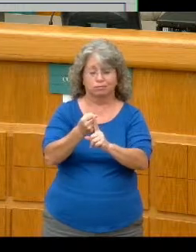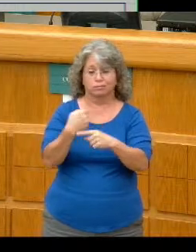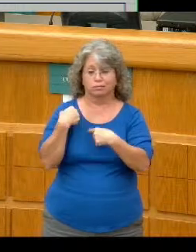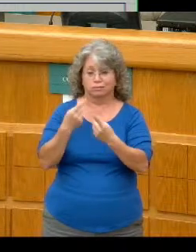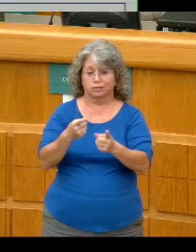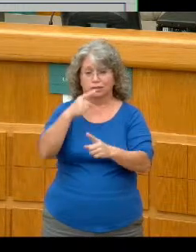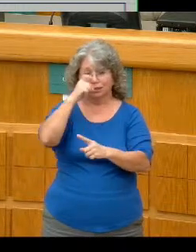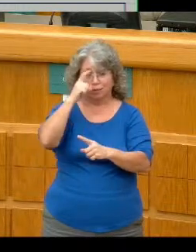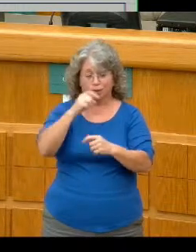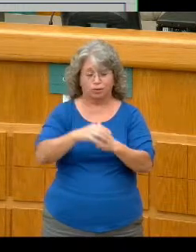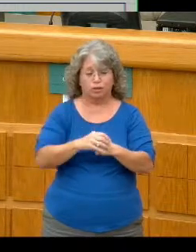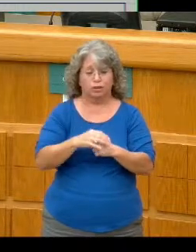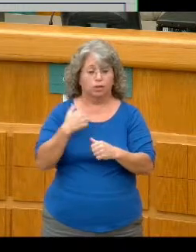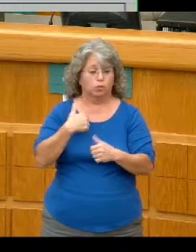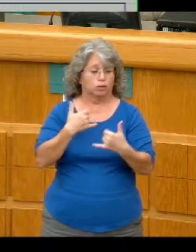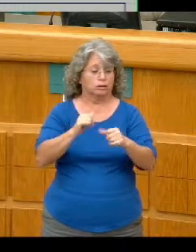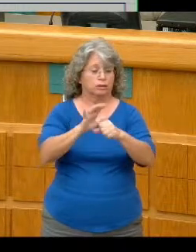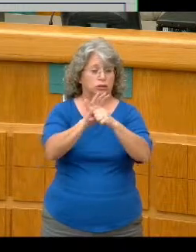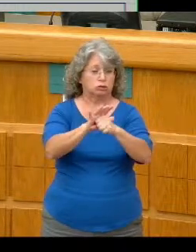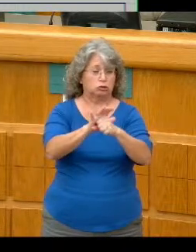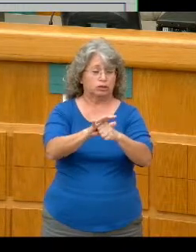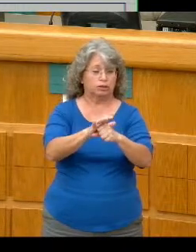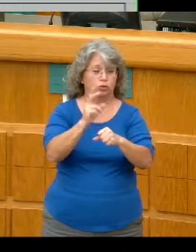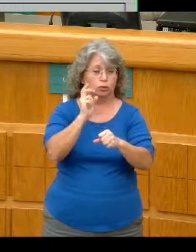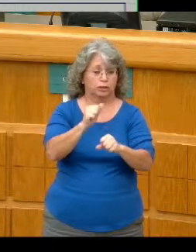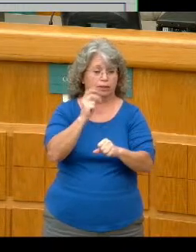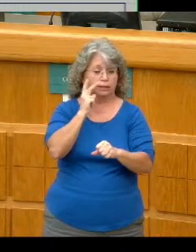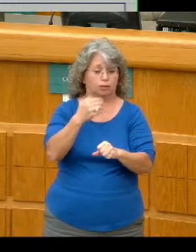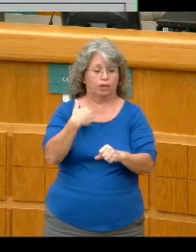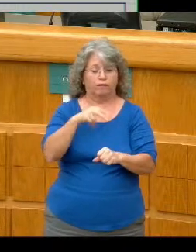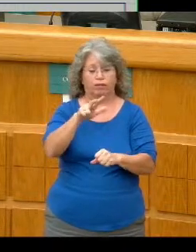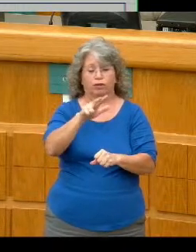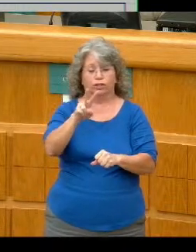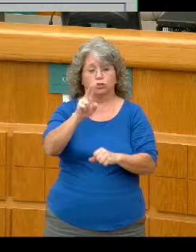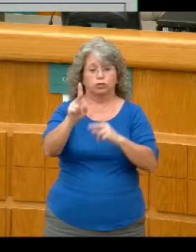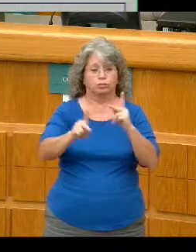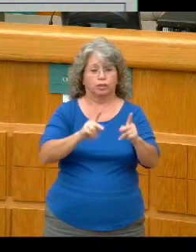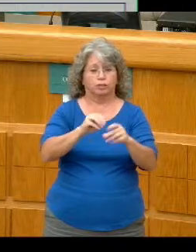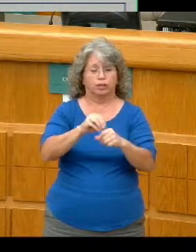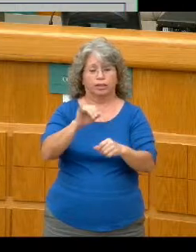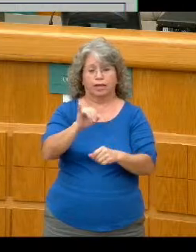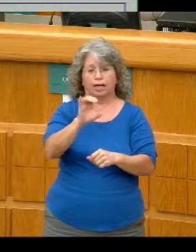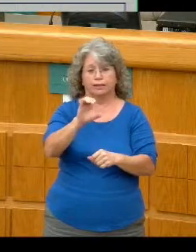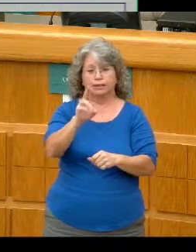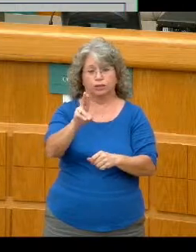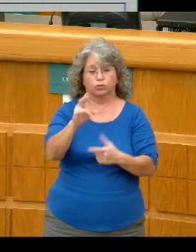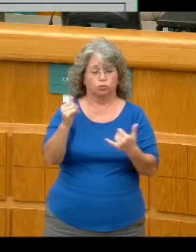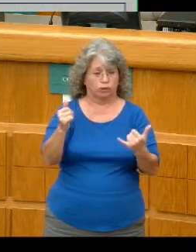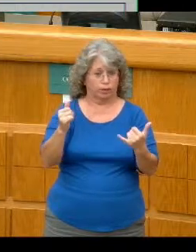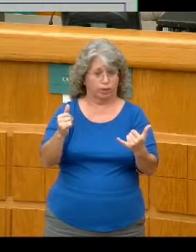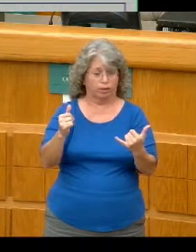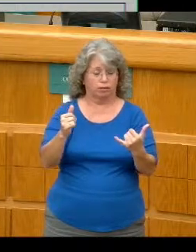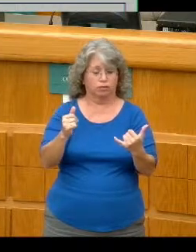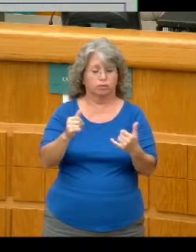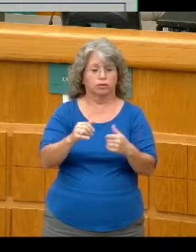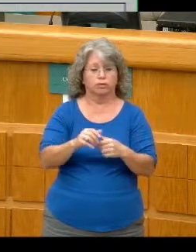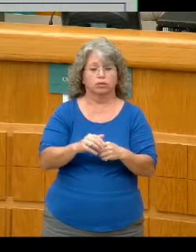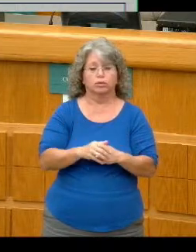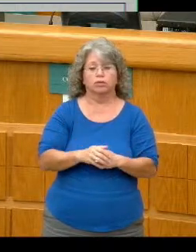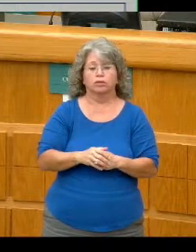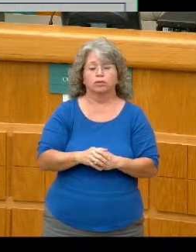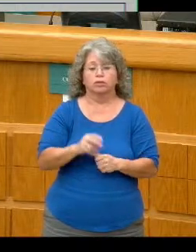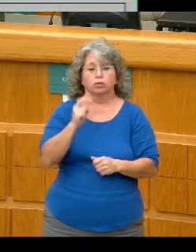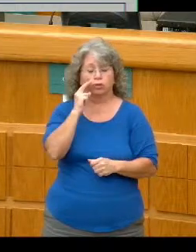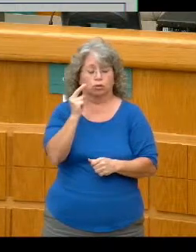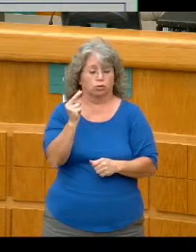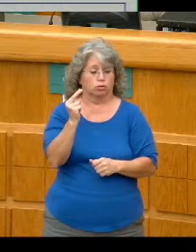right now we're still stretched. You see there's 32 people in the ICU in the Coastal Bend area right now.